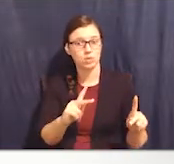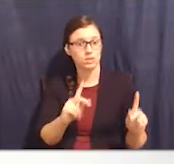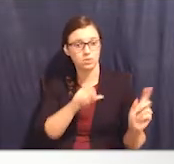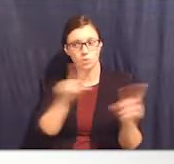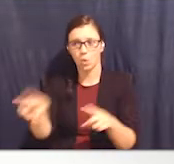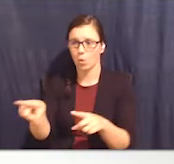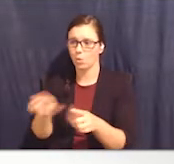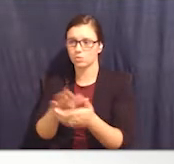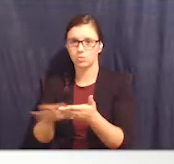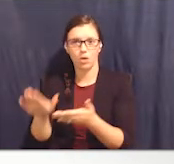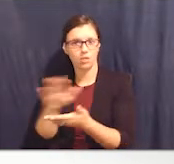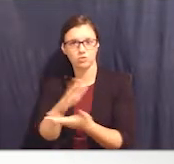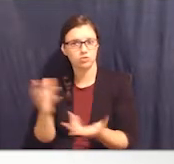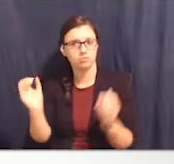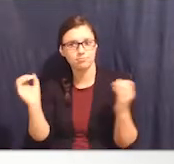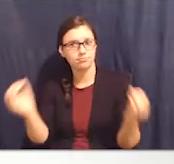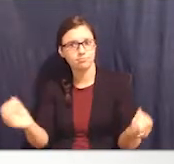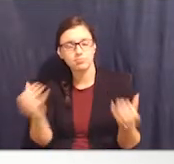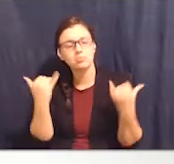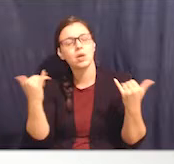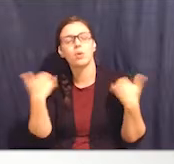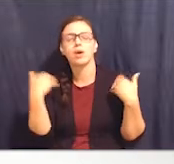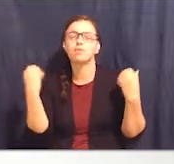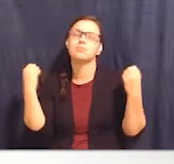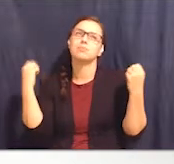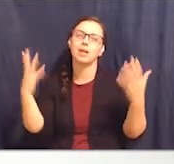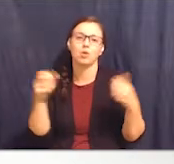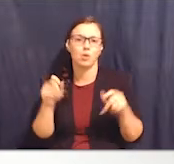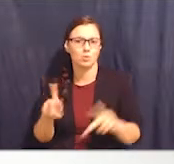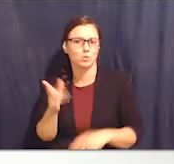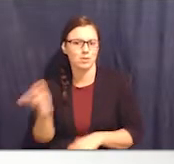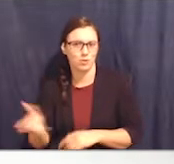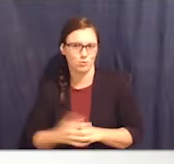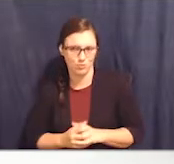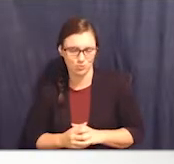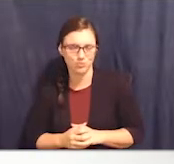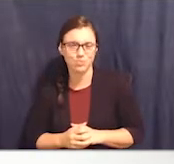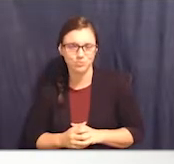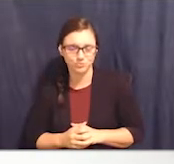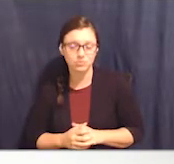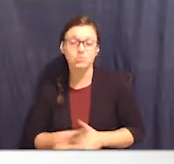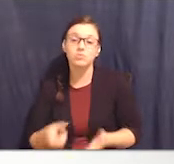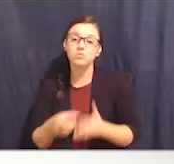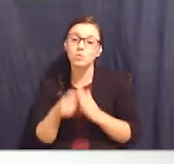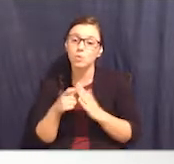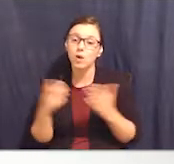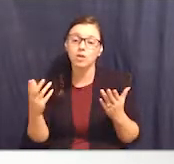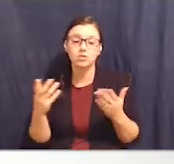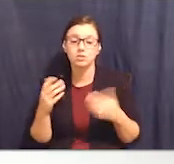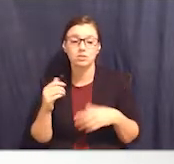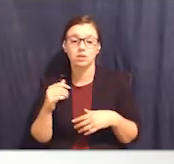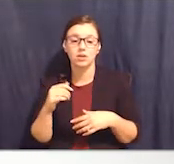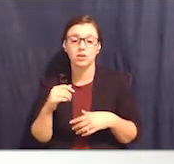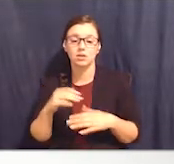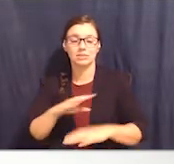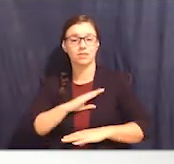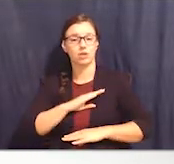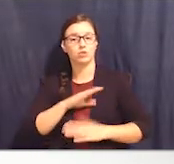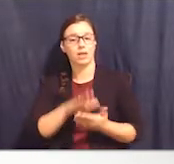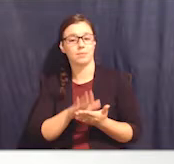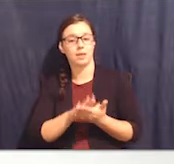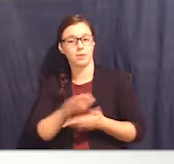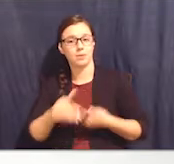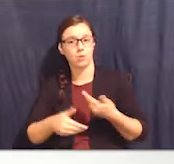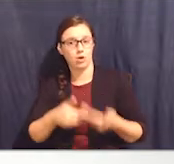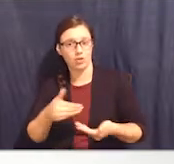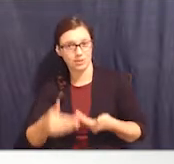list of every state, and in Florida it will show you, and all of those programs that you see there are all also our Florida post-secondary comprehensive